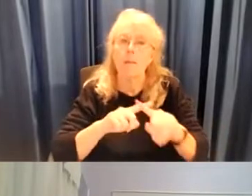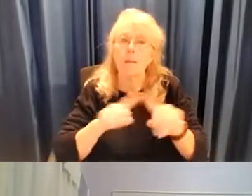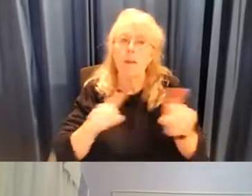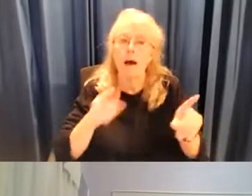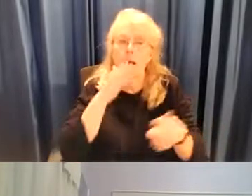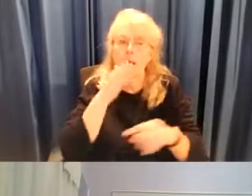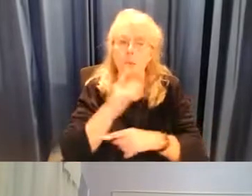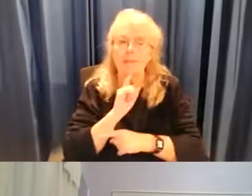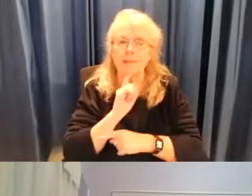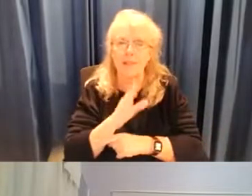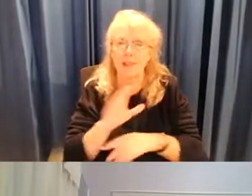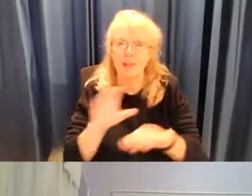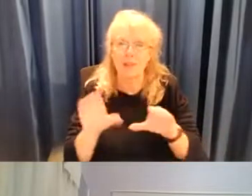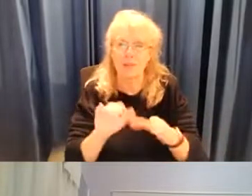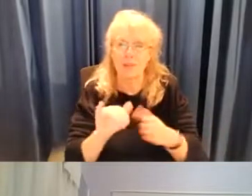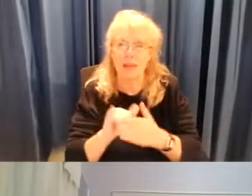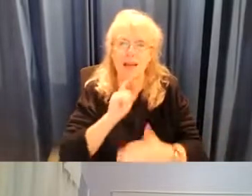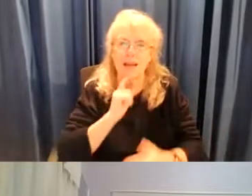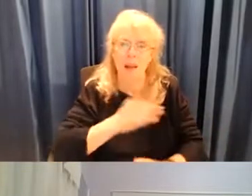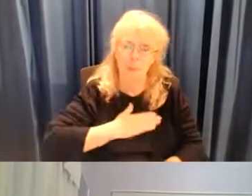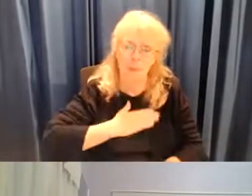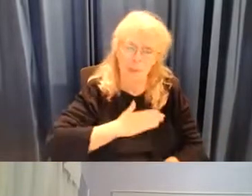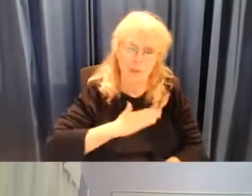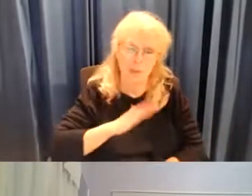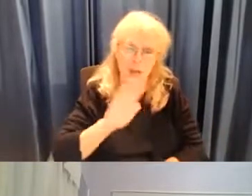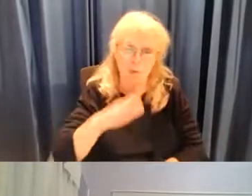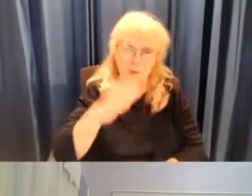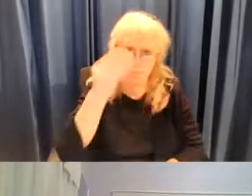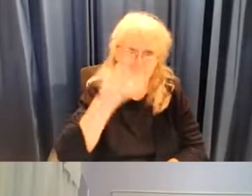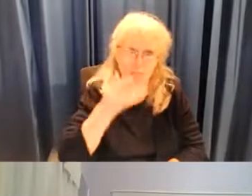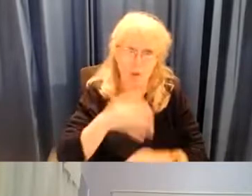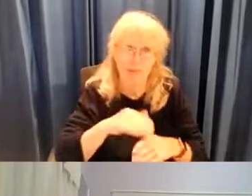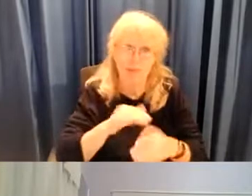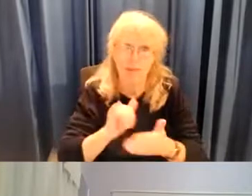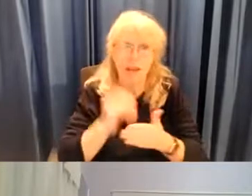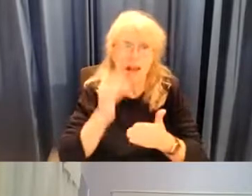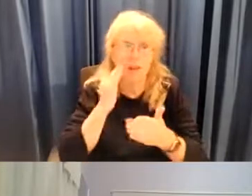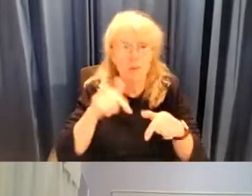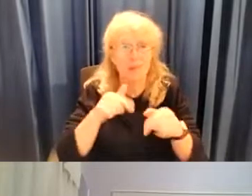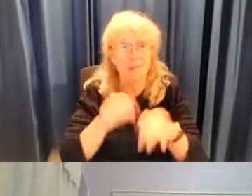do that. And I appreciate your input on that. And I know this is an important issue.